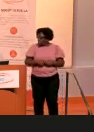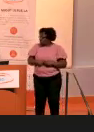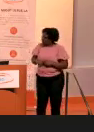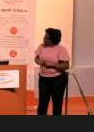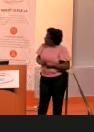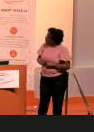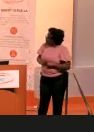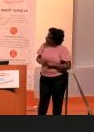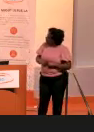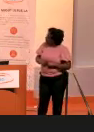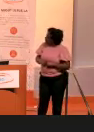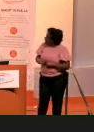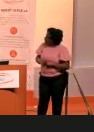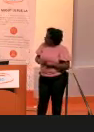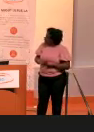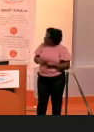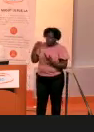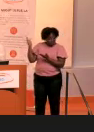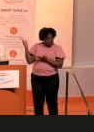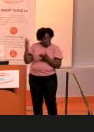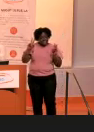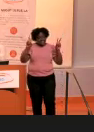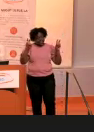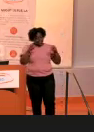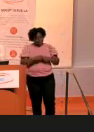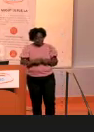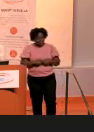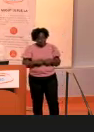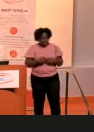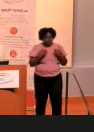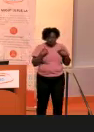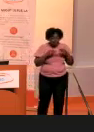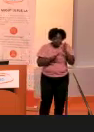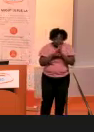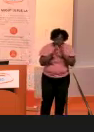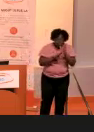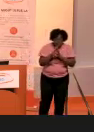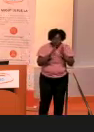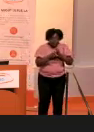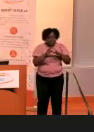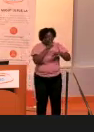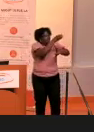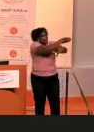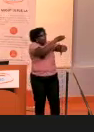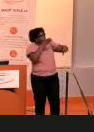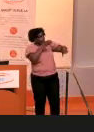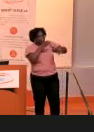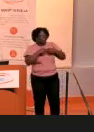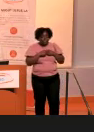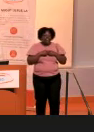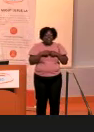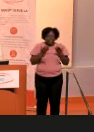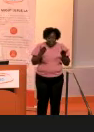There we go. So that's the title. We have developed off-the-shelf CAR T therapy for lupus.